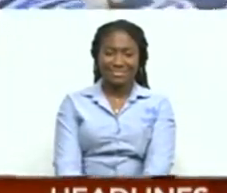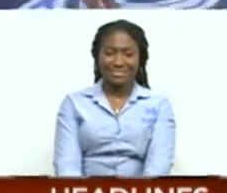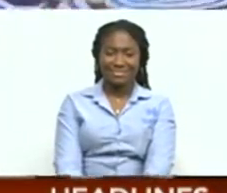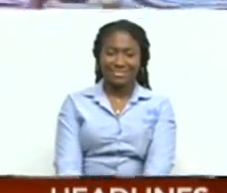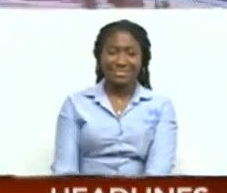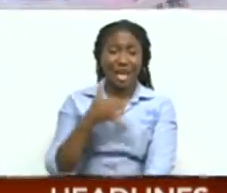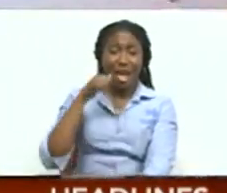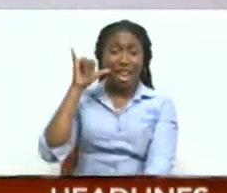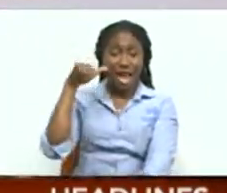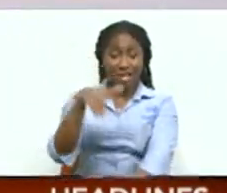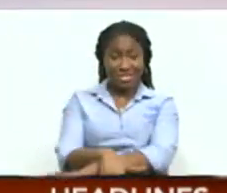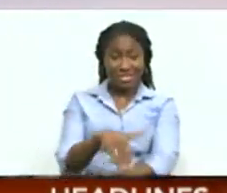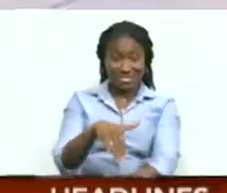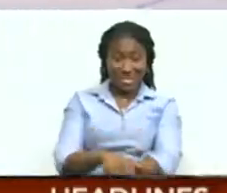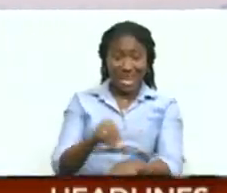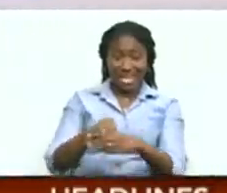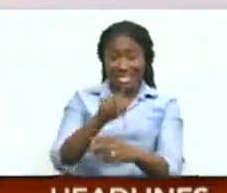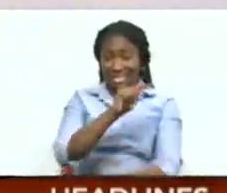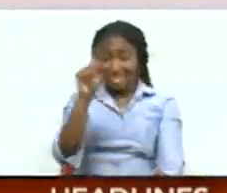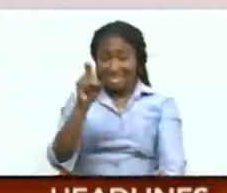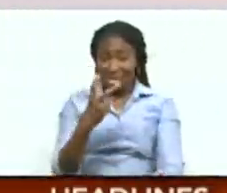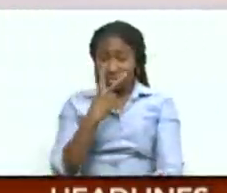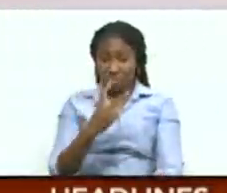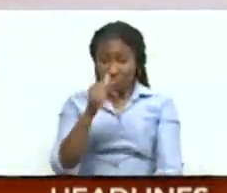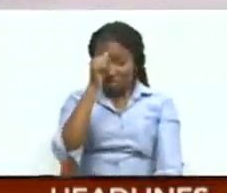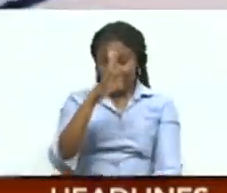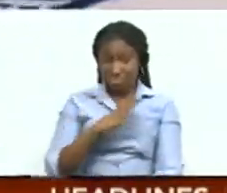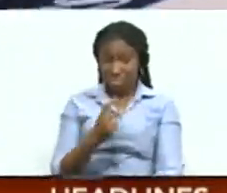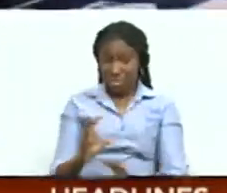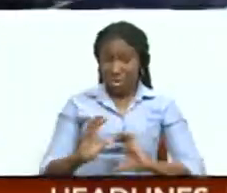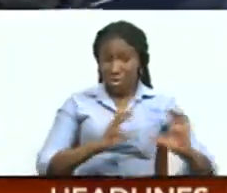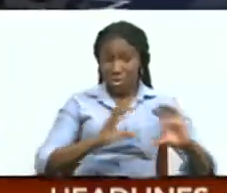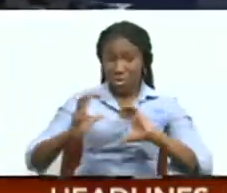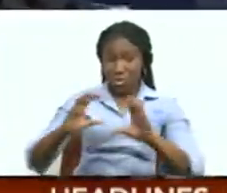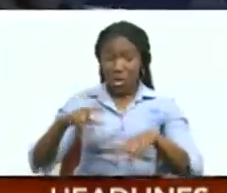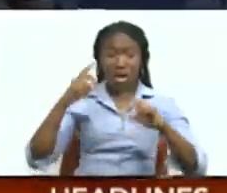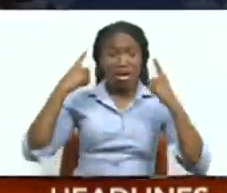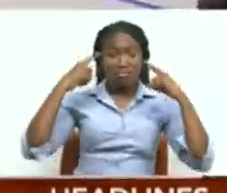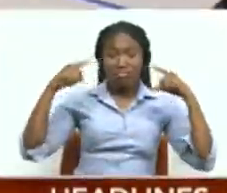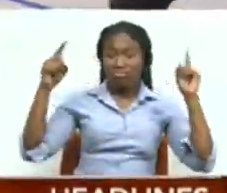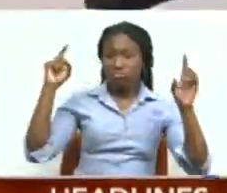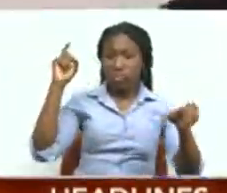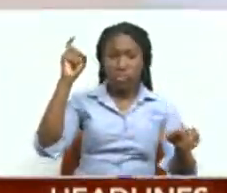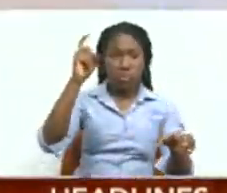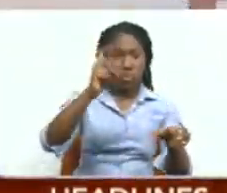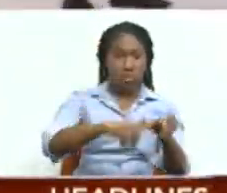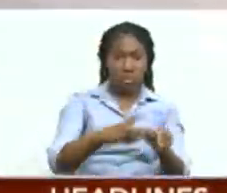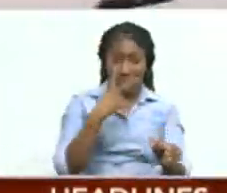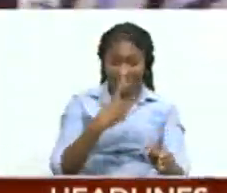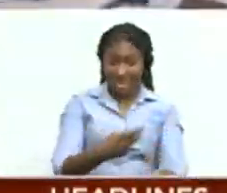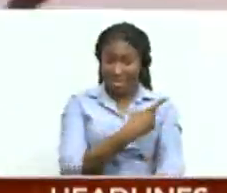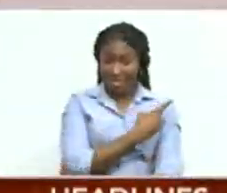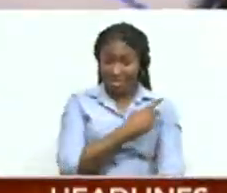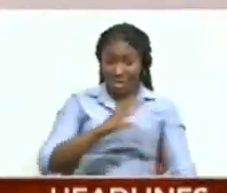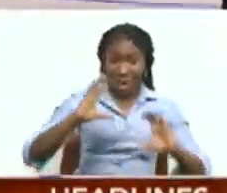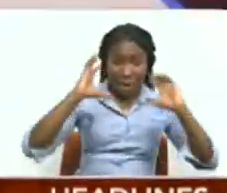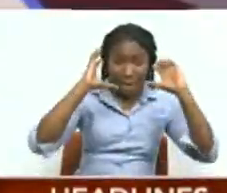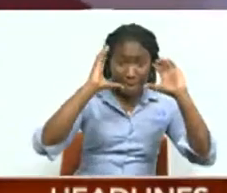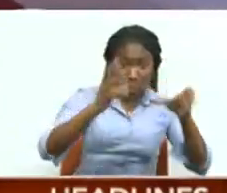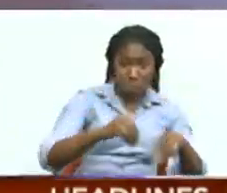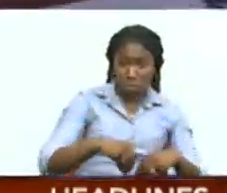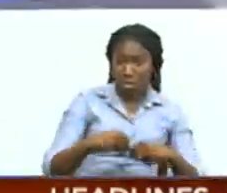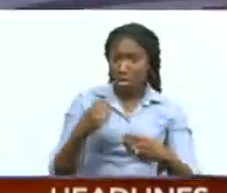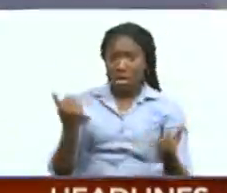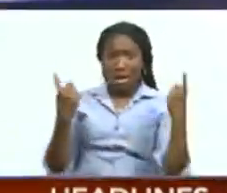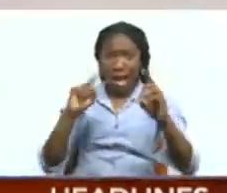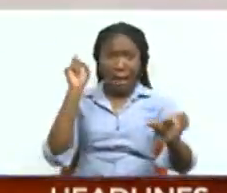Last night in Dallas, Luka was your server. Doncic sending Curry with the air is rare. He had something for everyone. A long-range bounce